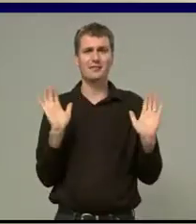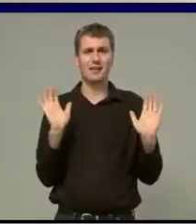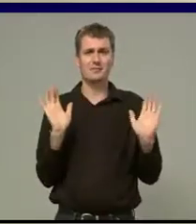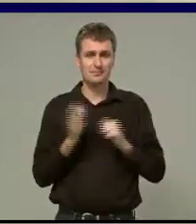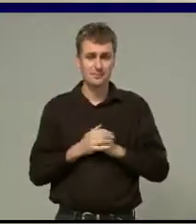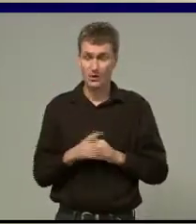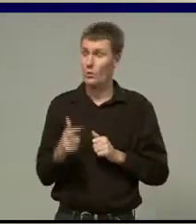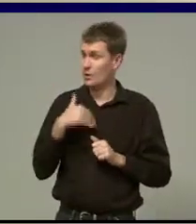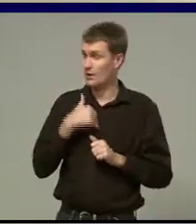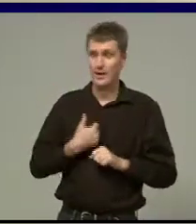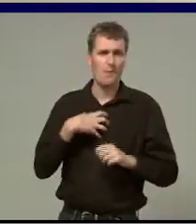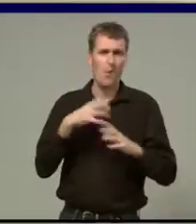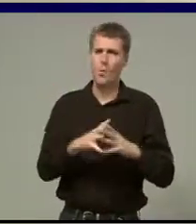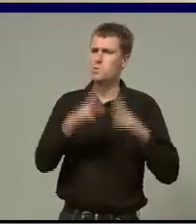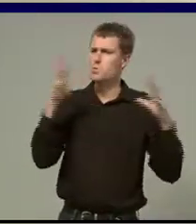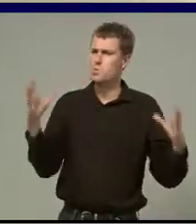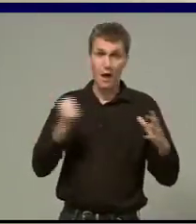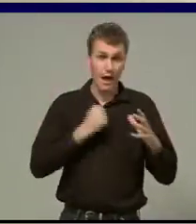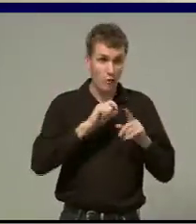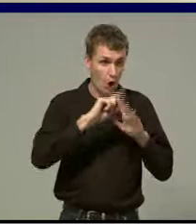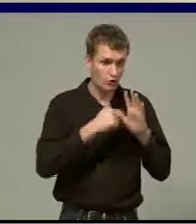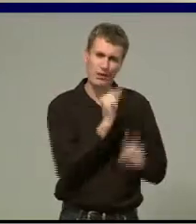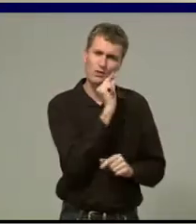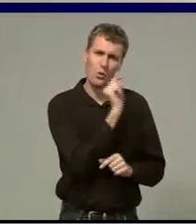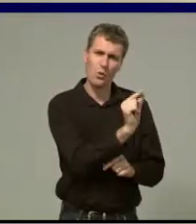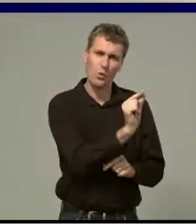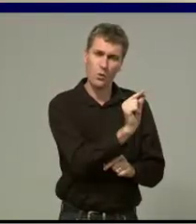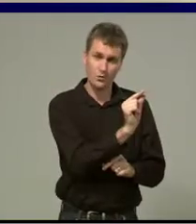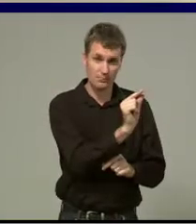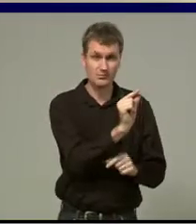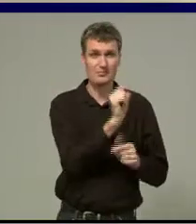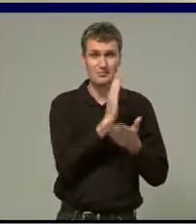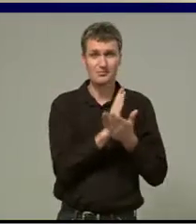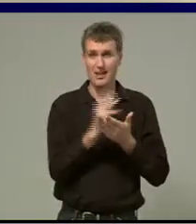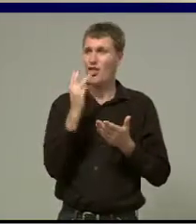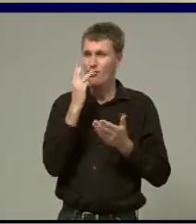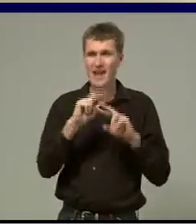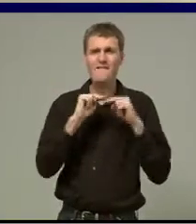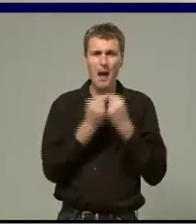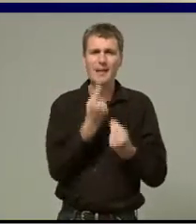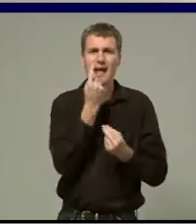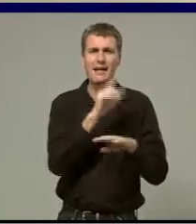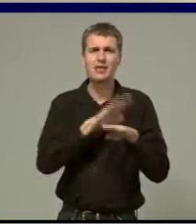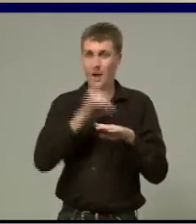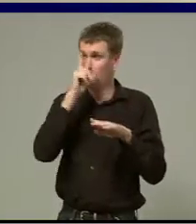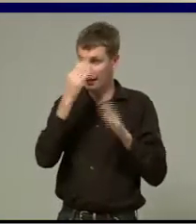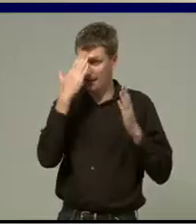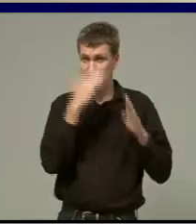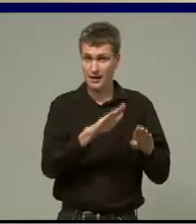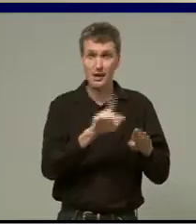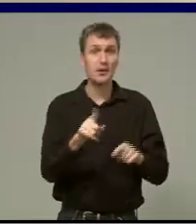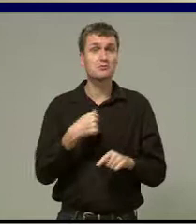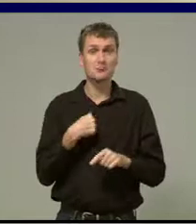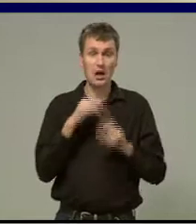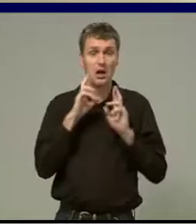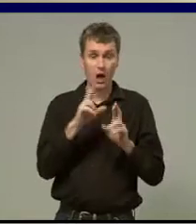to be done. This is a really small project. It's just going to help 3 families at a time. But what we hope is that we'll